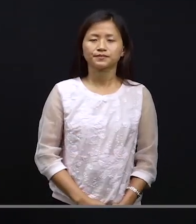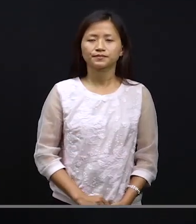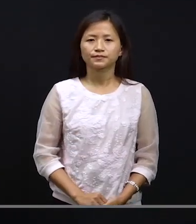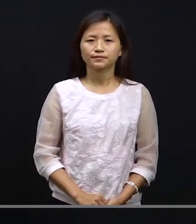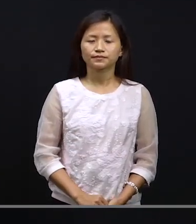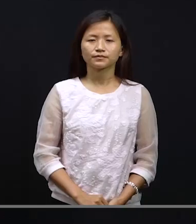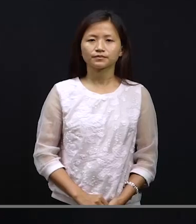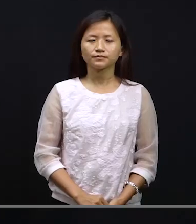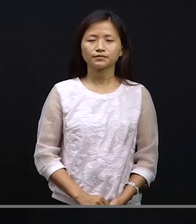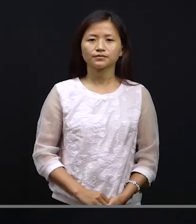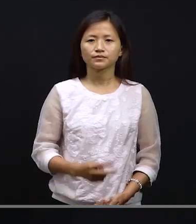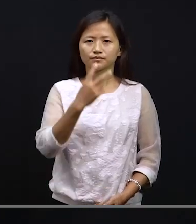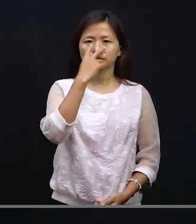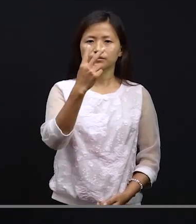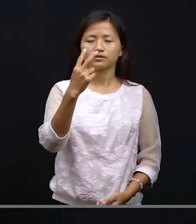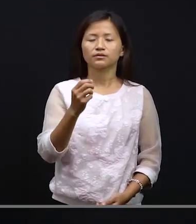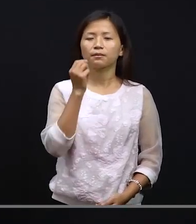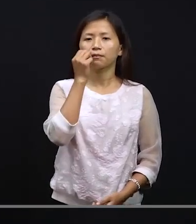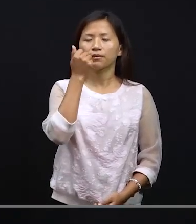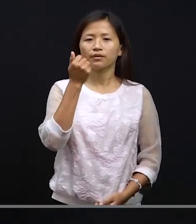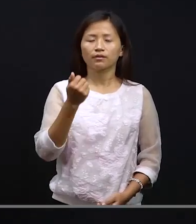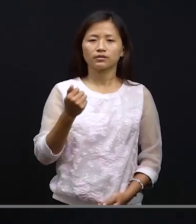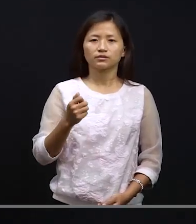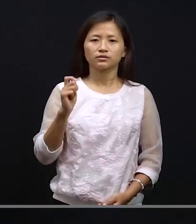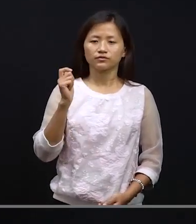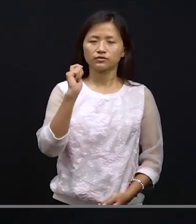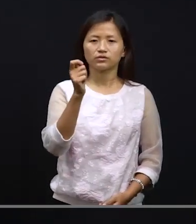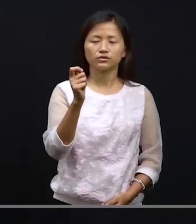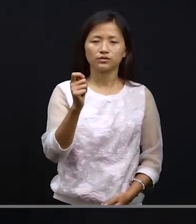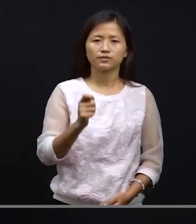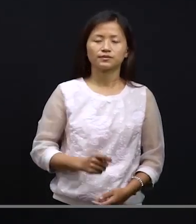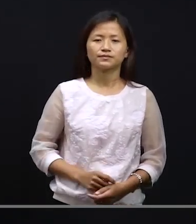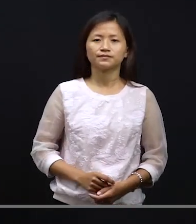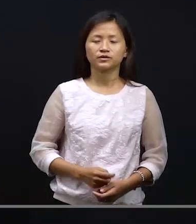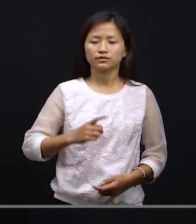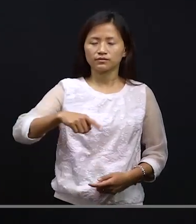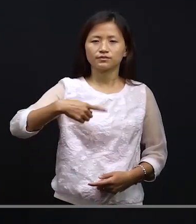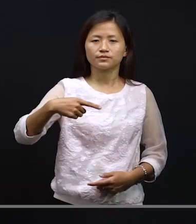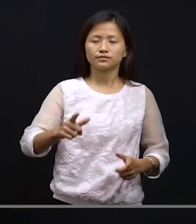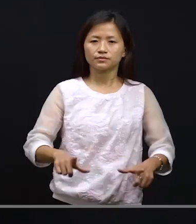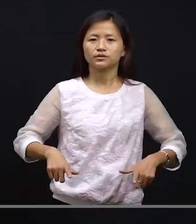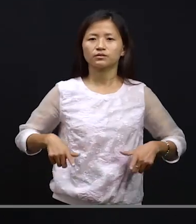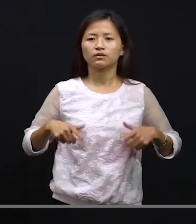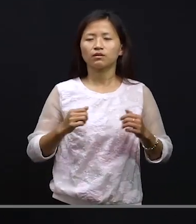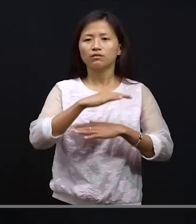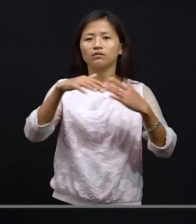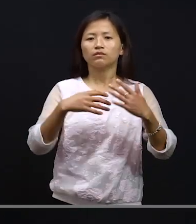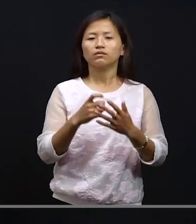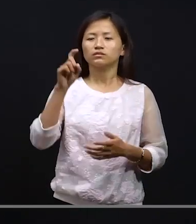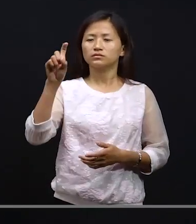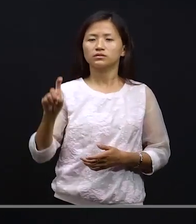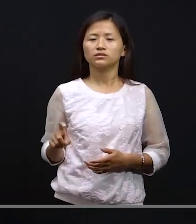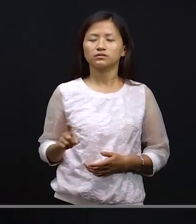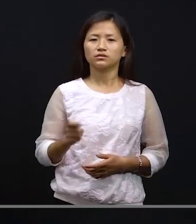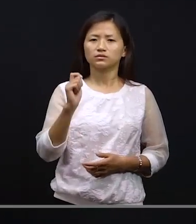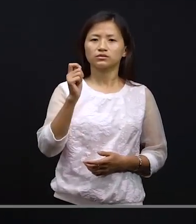okay? We see that a man was looking for a job. You know, in our daily lives, we all need job. We all need a work